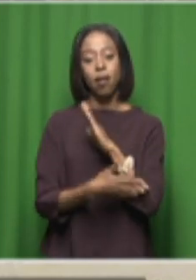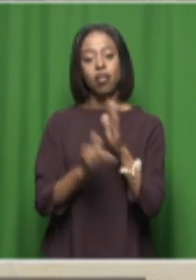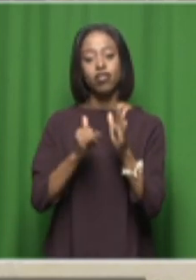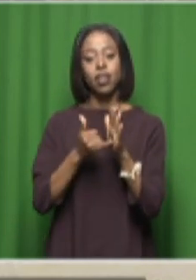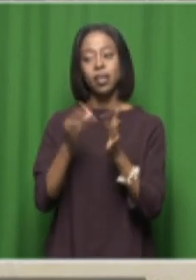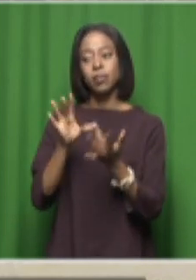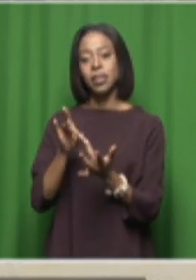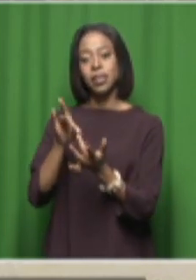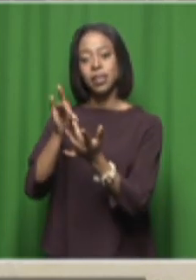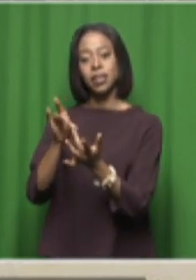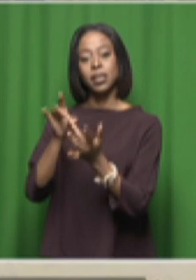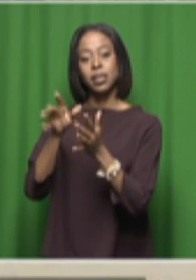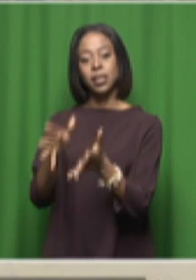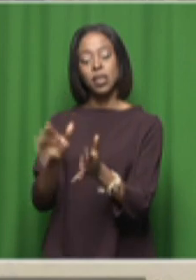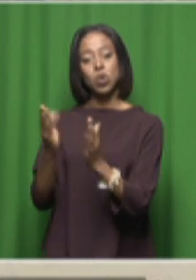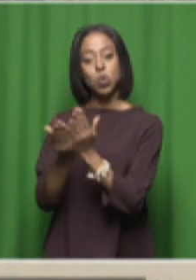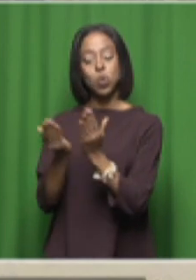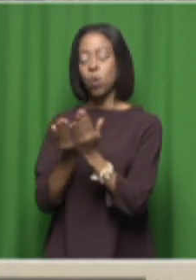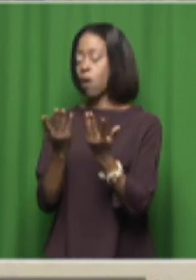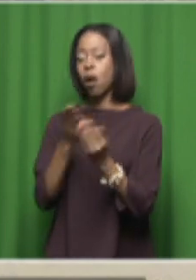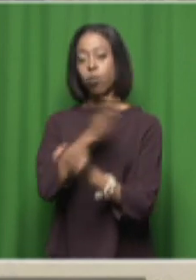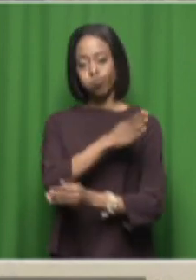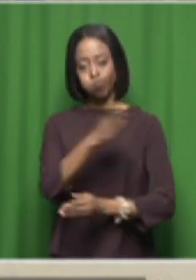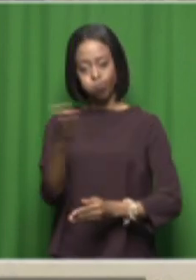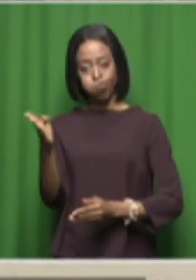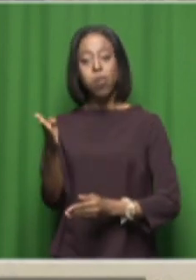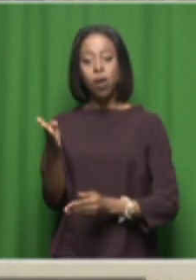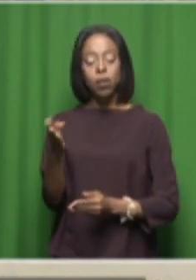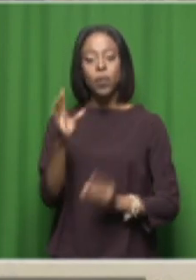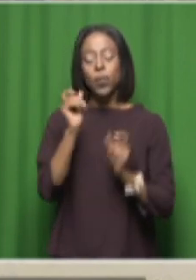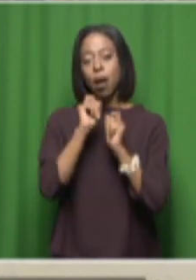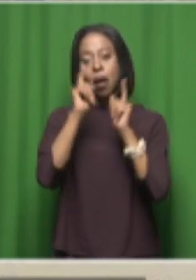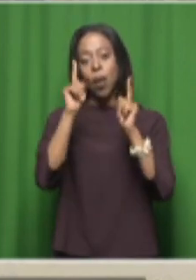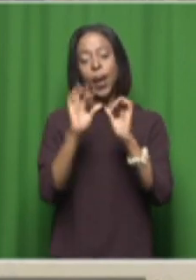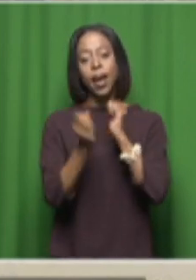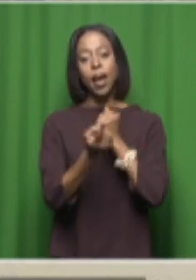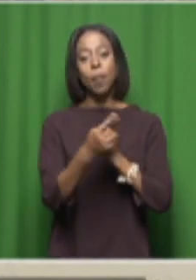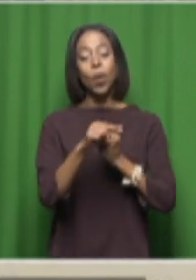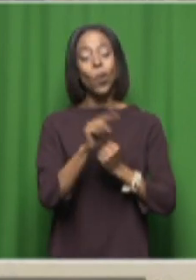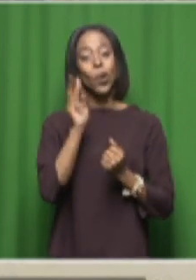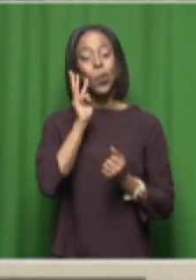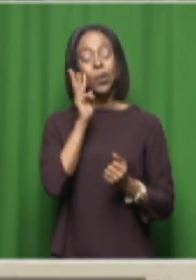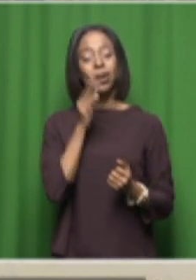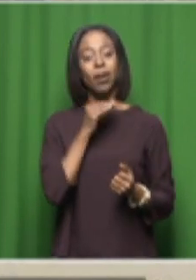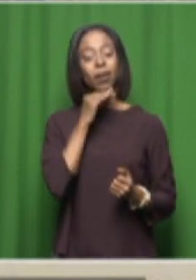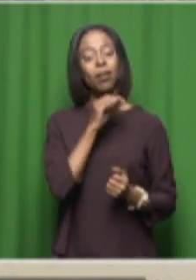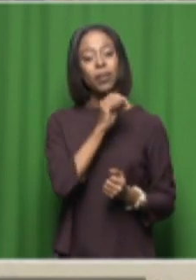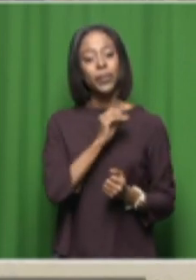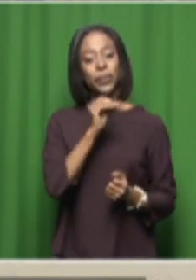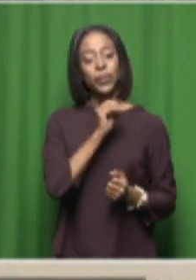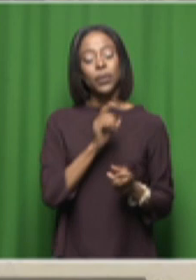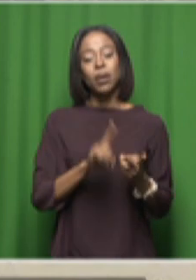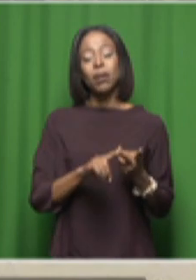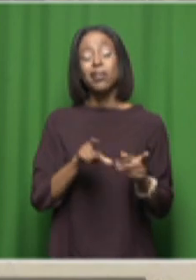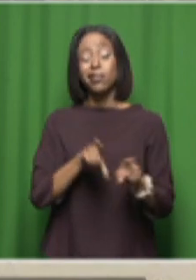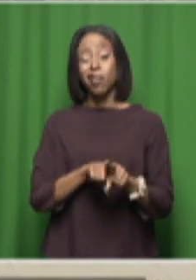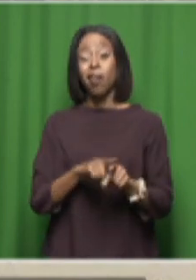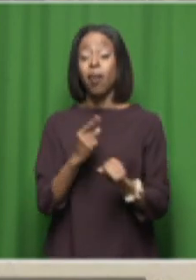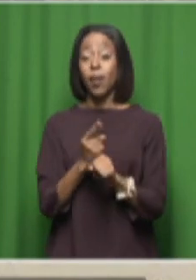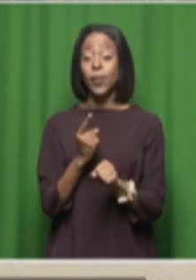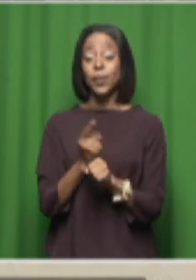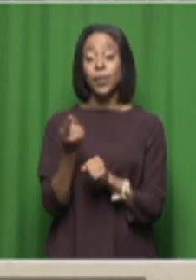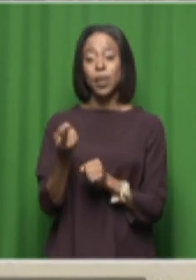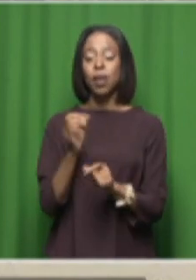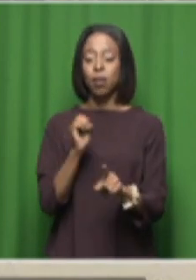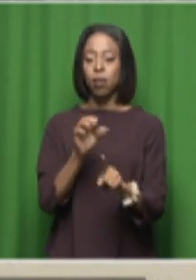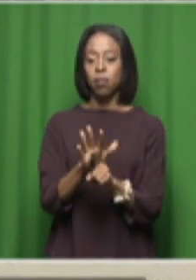unique to a particular school or a province. We know what is going on with water shortages, and that's going to be